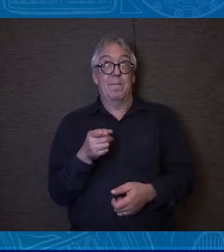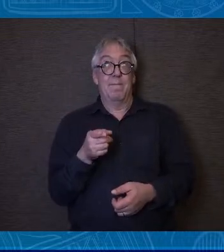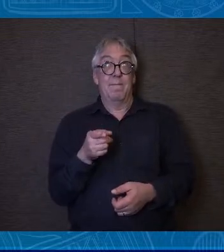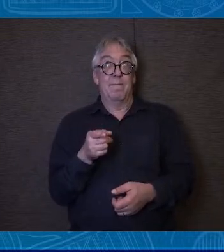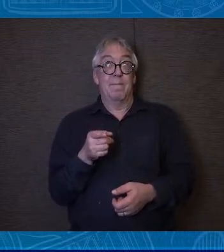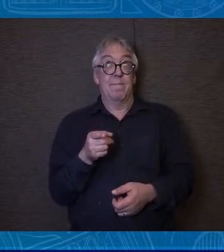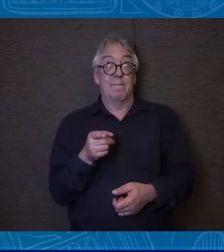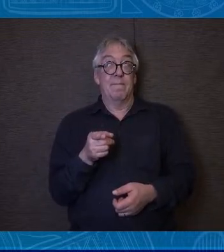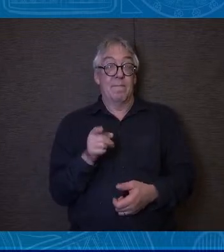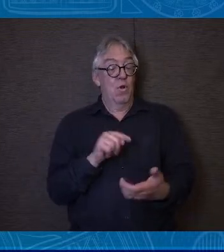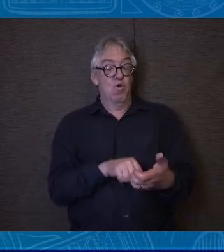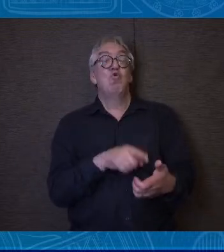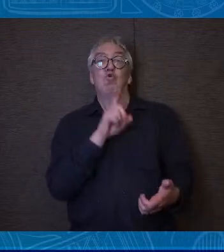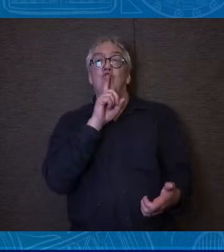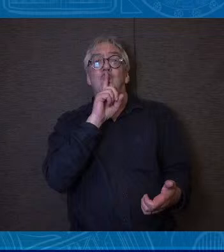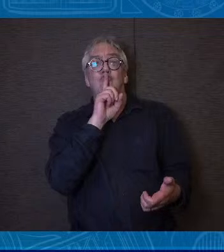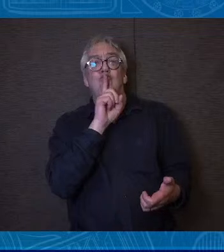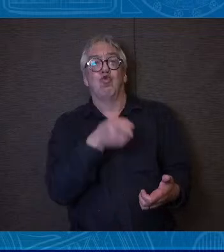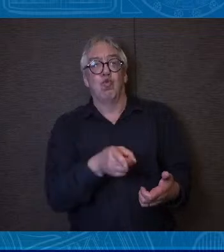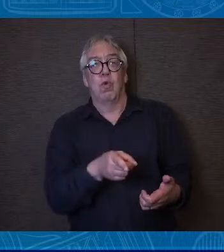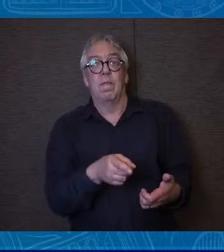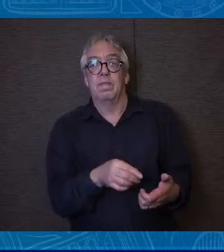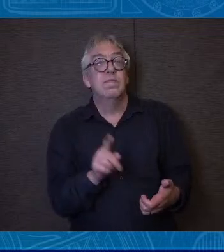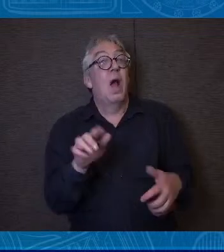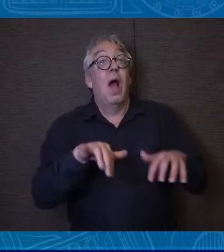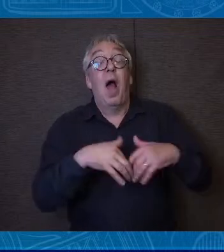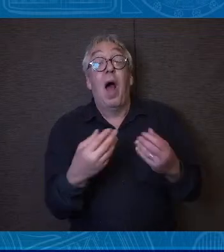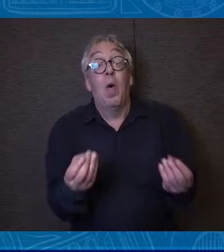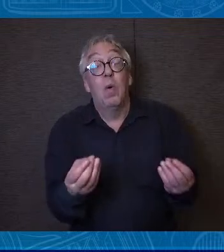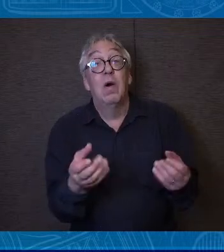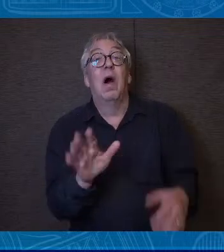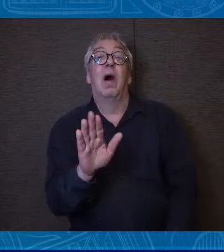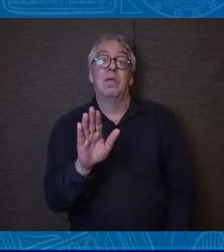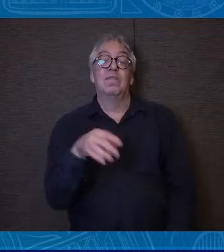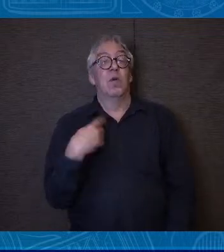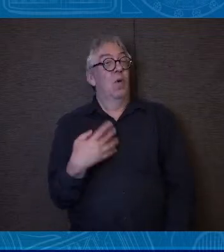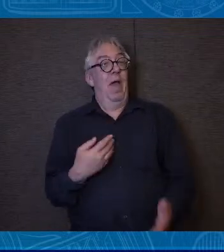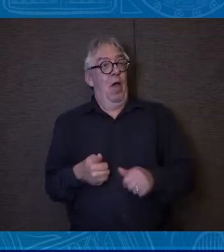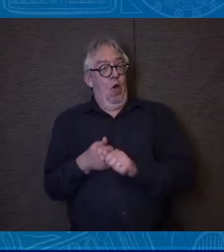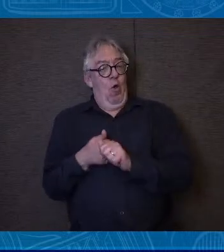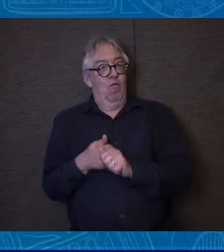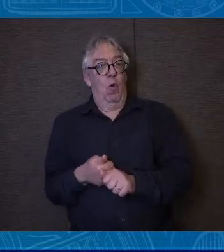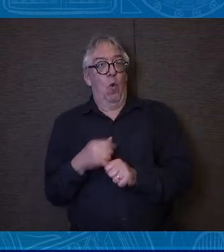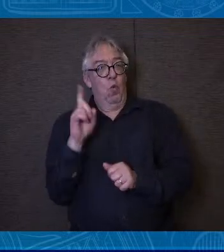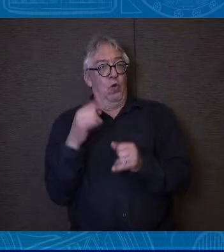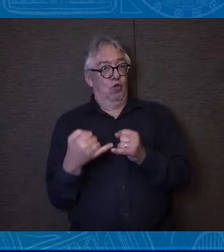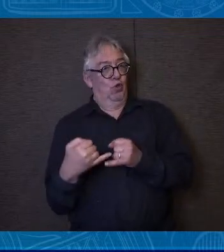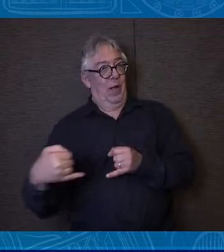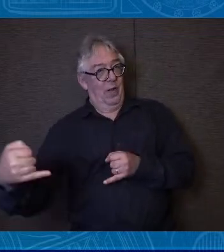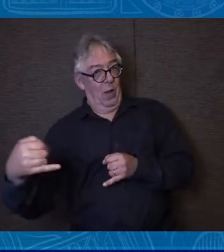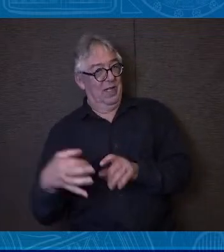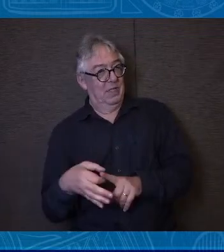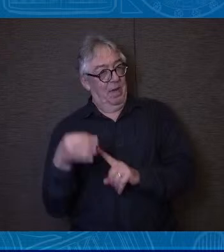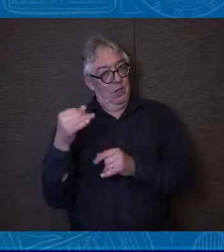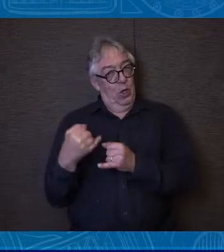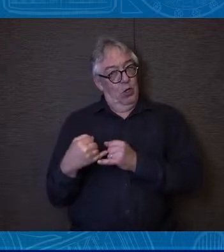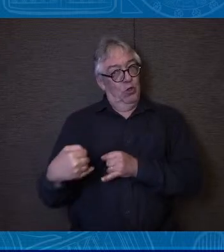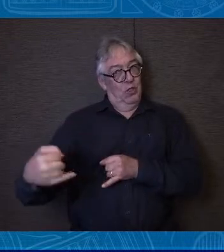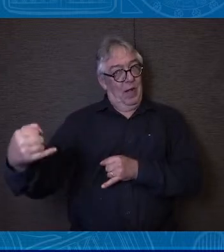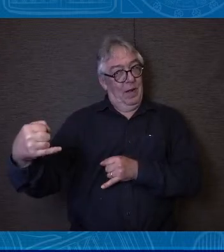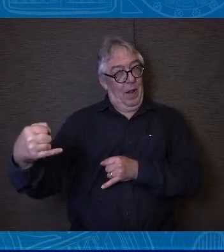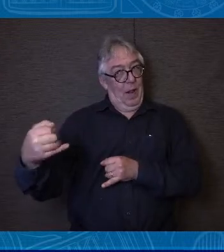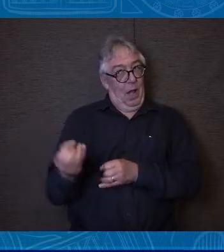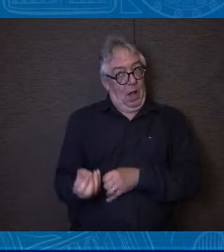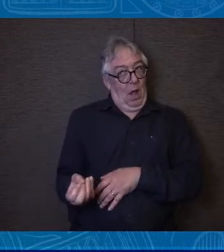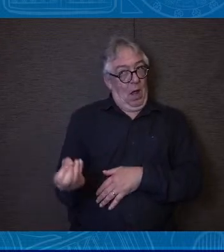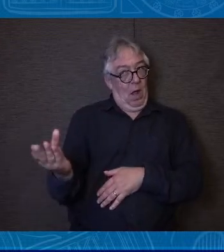And you know how it happens. There is a protocol that we observe. There's a channel that is used. And once we get hold of